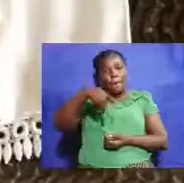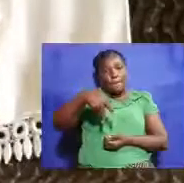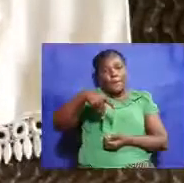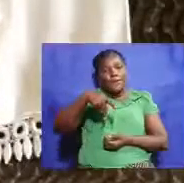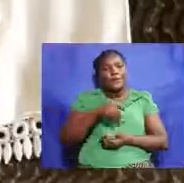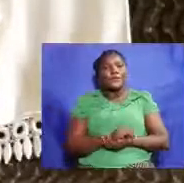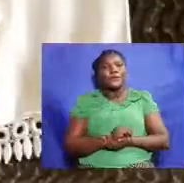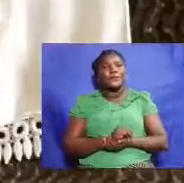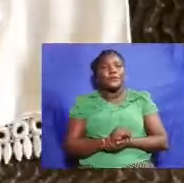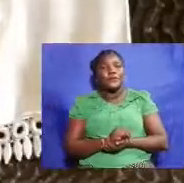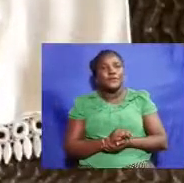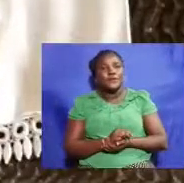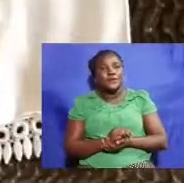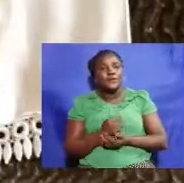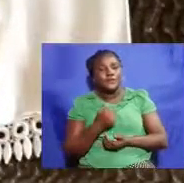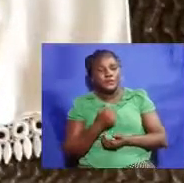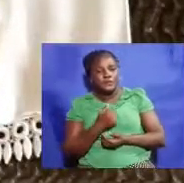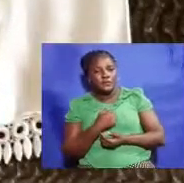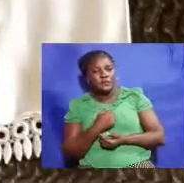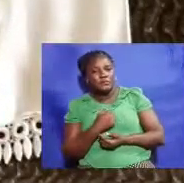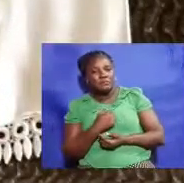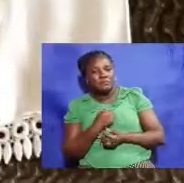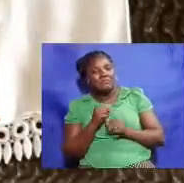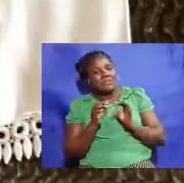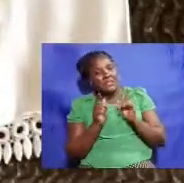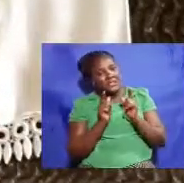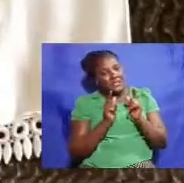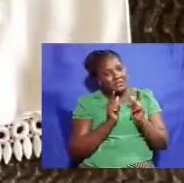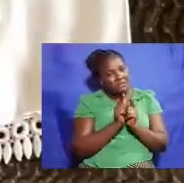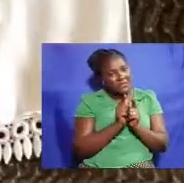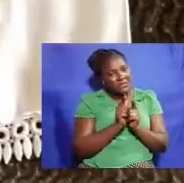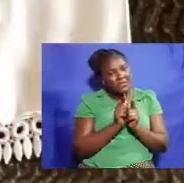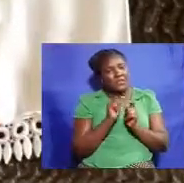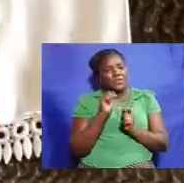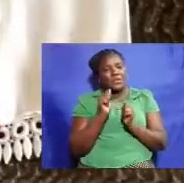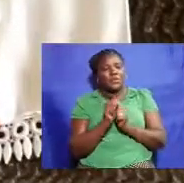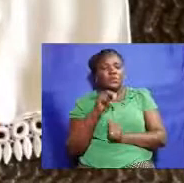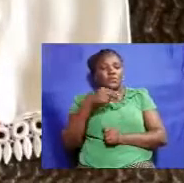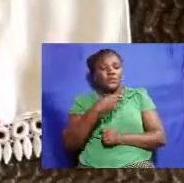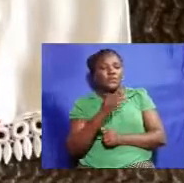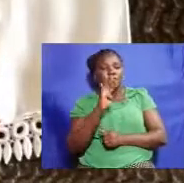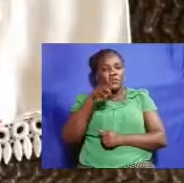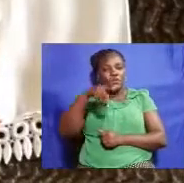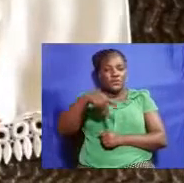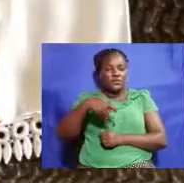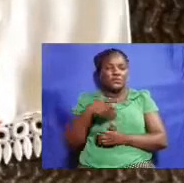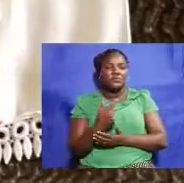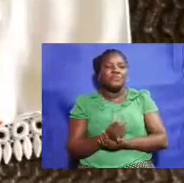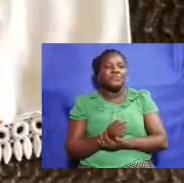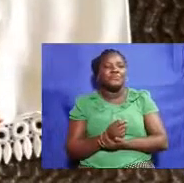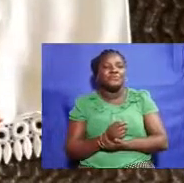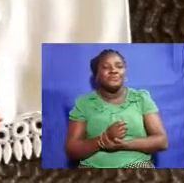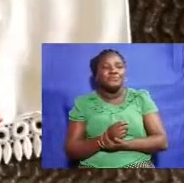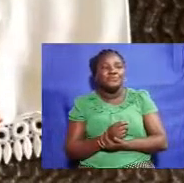I have been associated with H4P maybe a little after its inception,